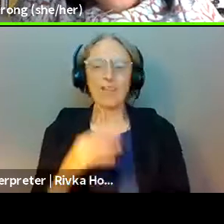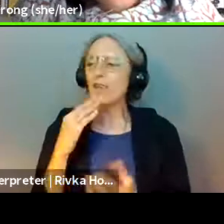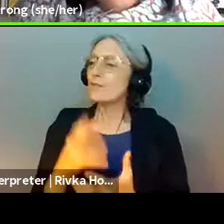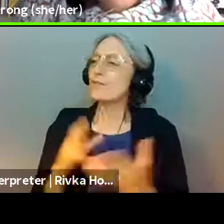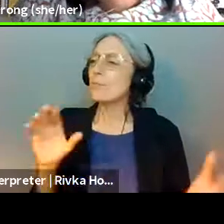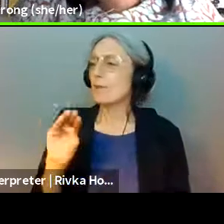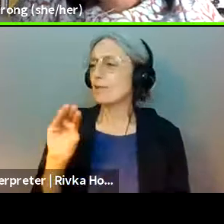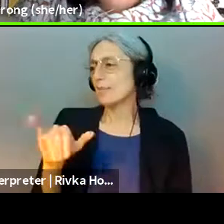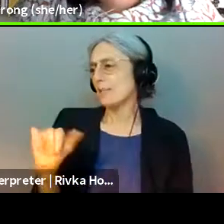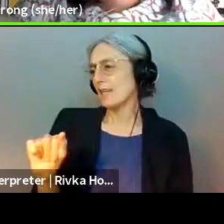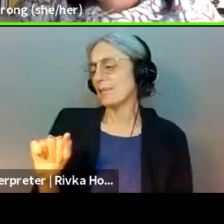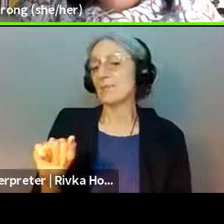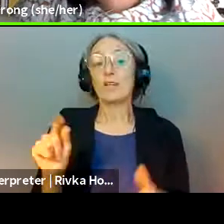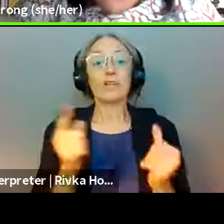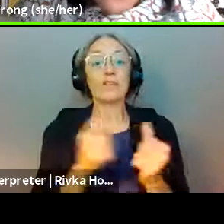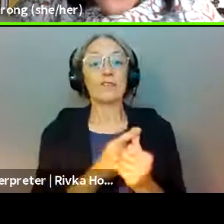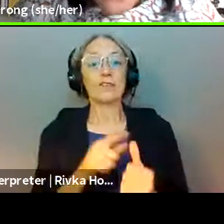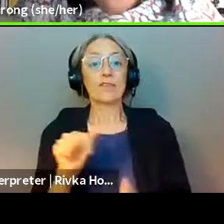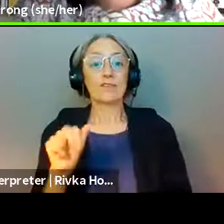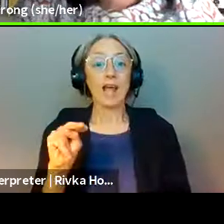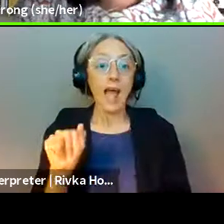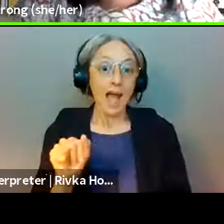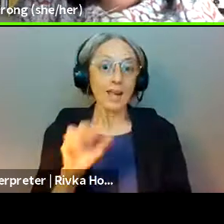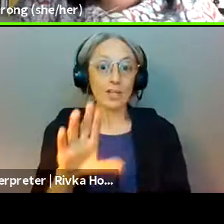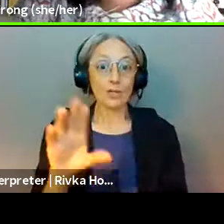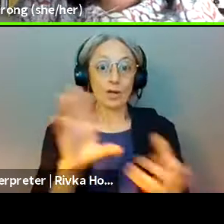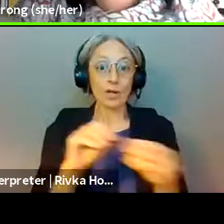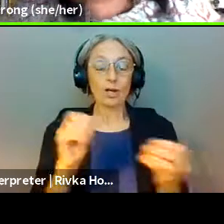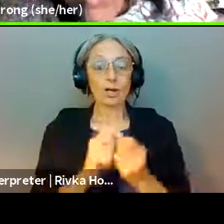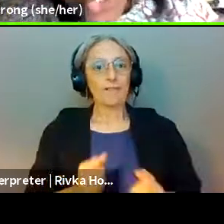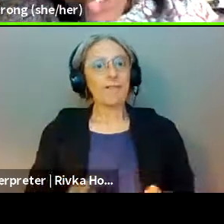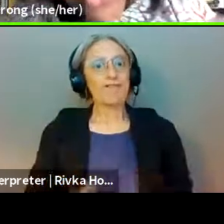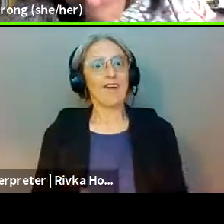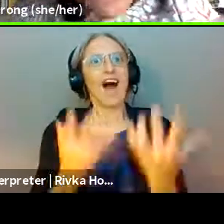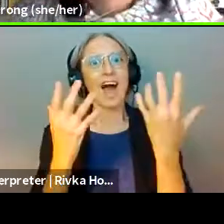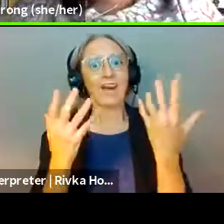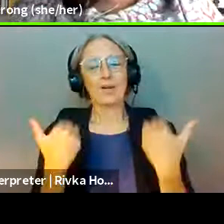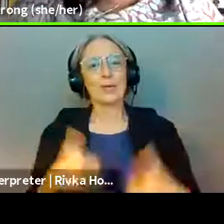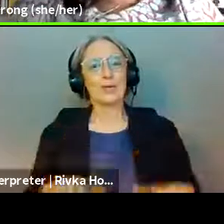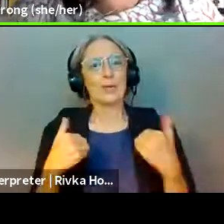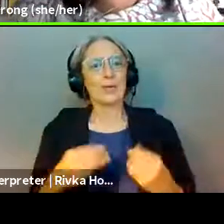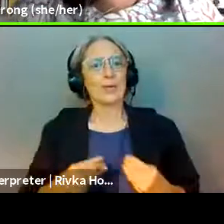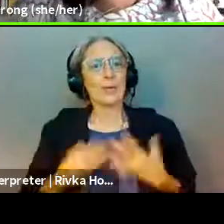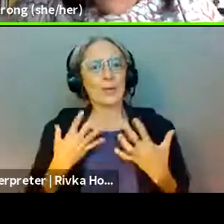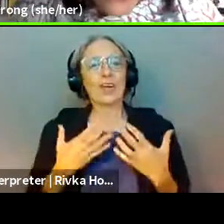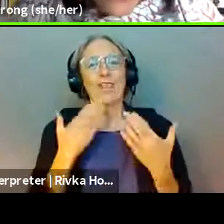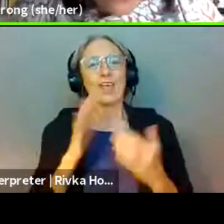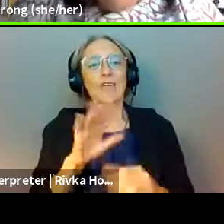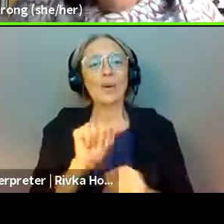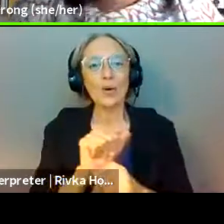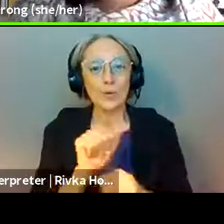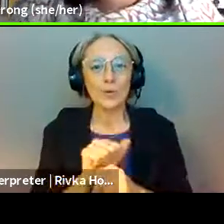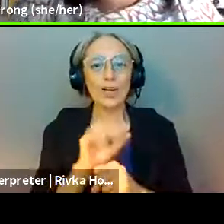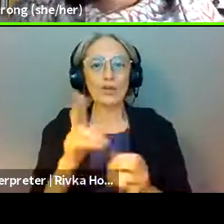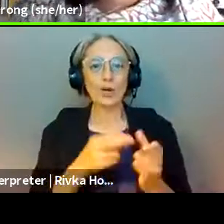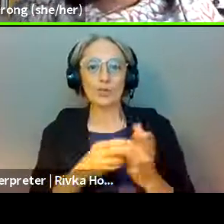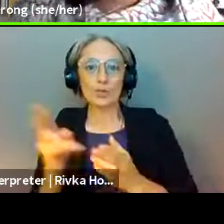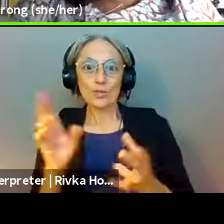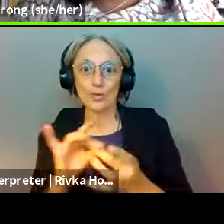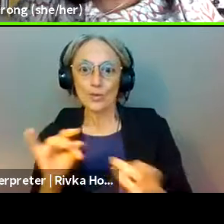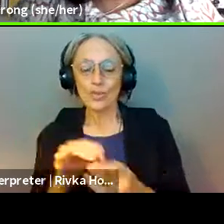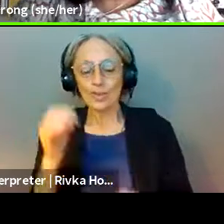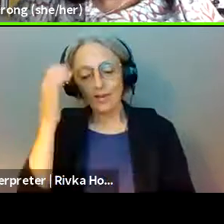want to say, Anna, that was fire. And thank you for your work. Thank you for your truth. Thank you for